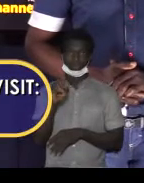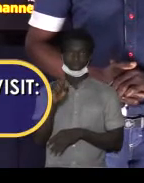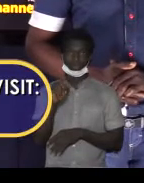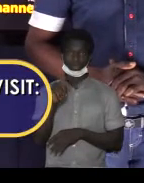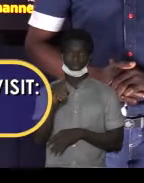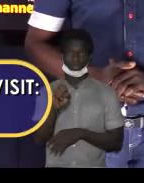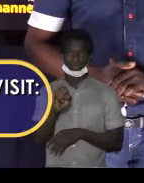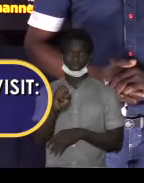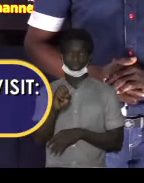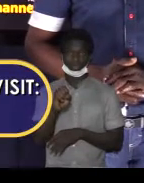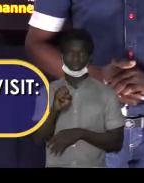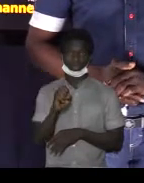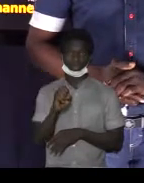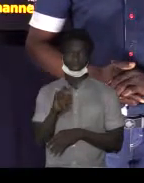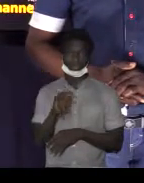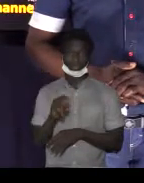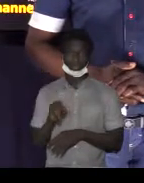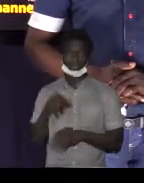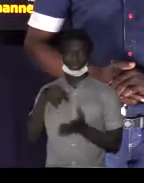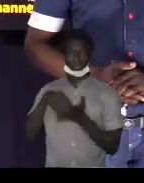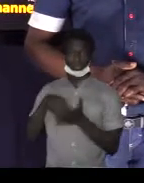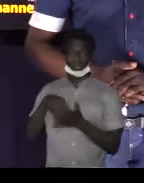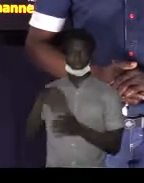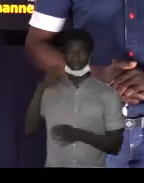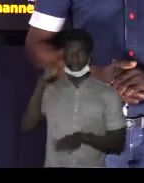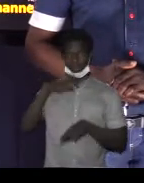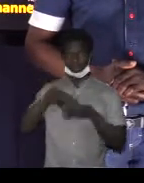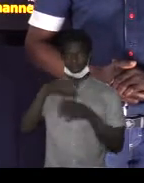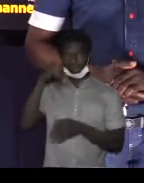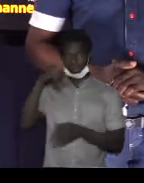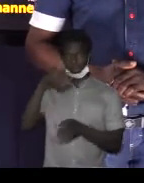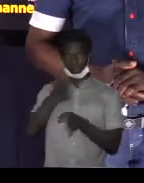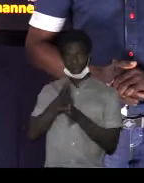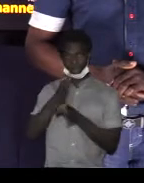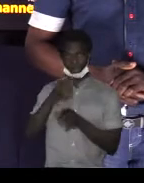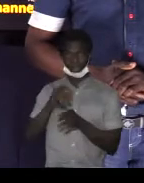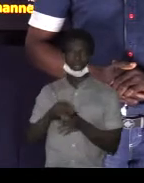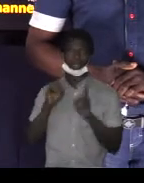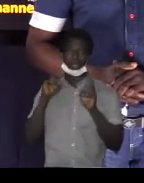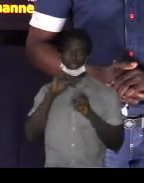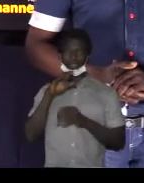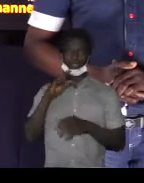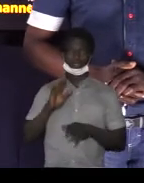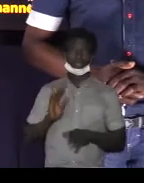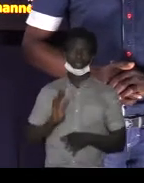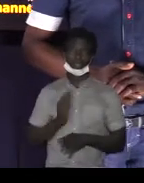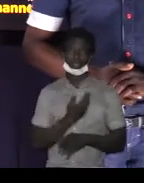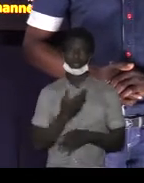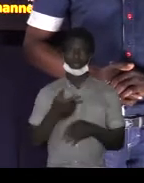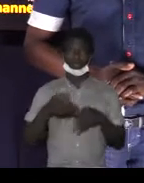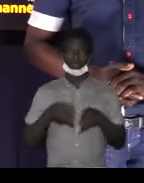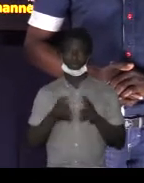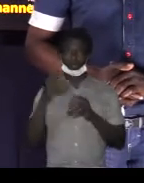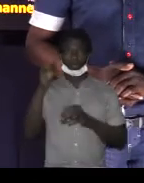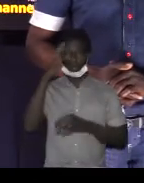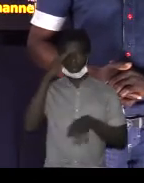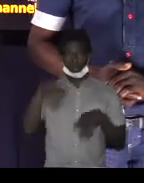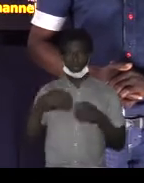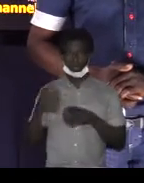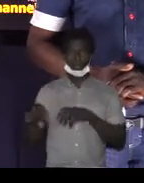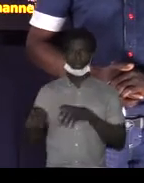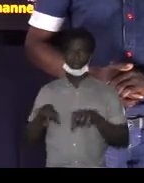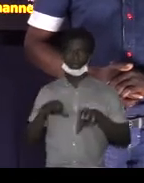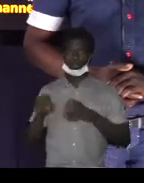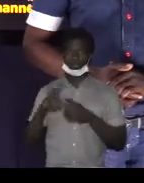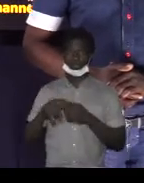bit.ly/lasubeb tests. Remember, these online assessments are our own way of knowing how well you are performing, so that we can help